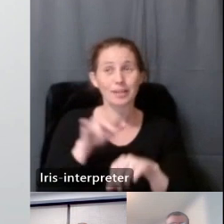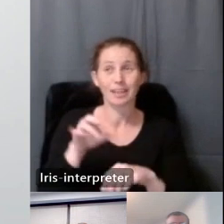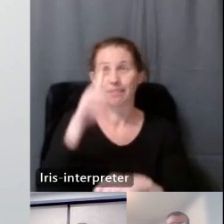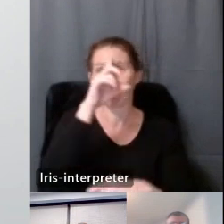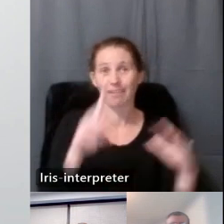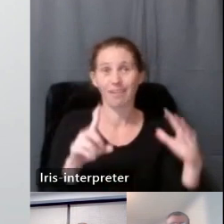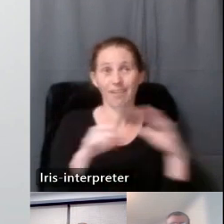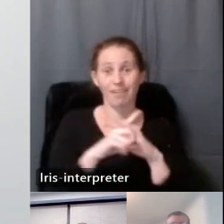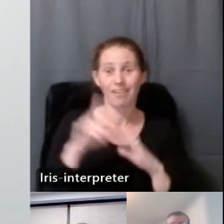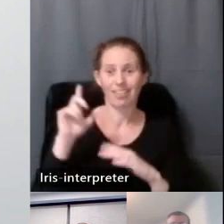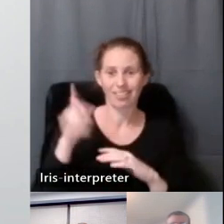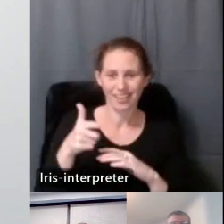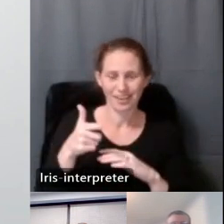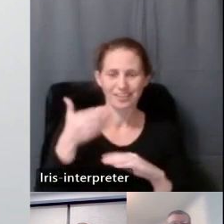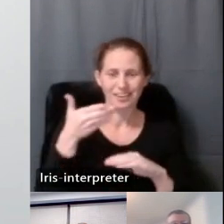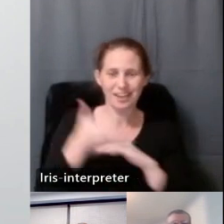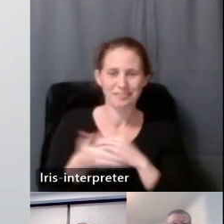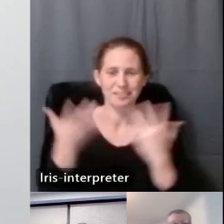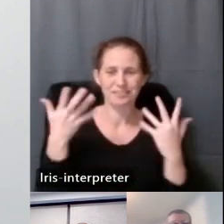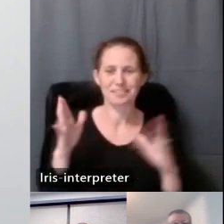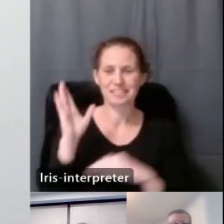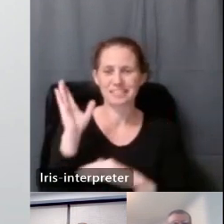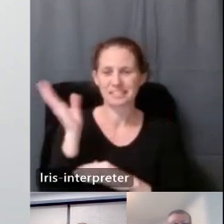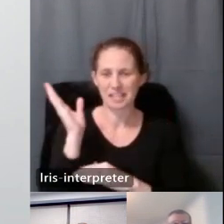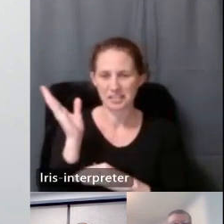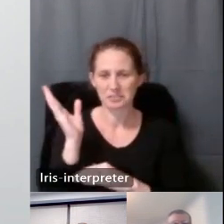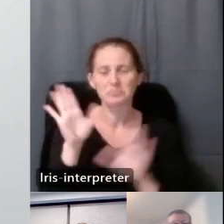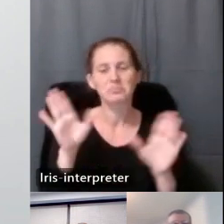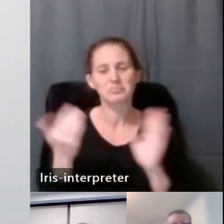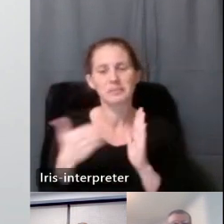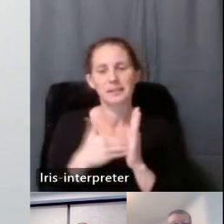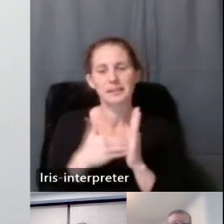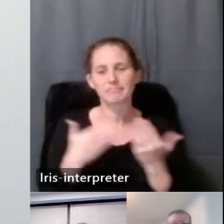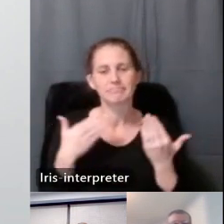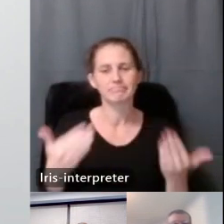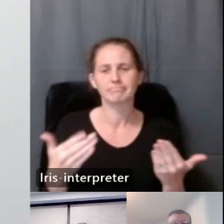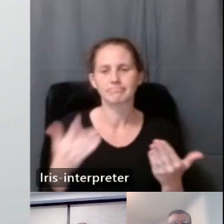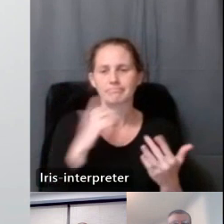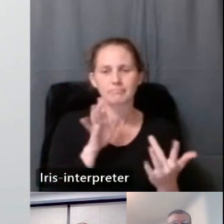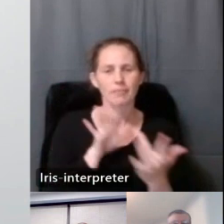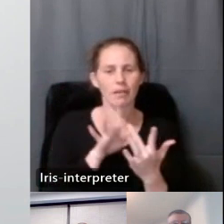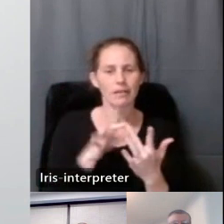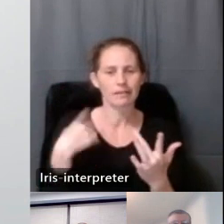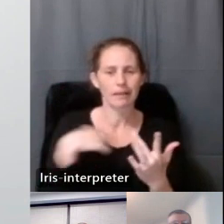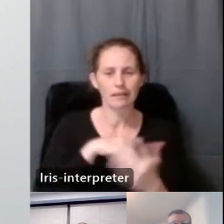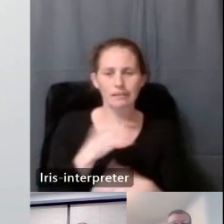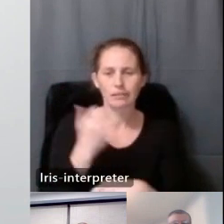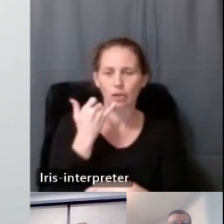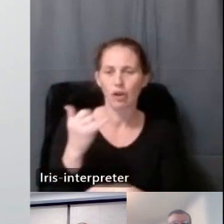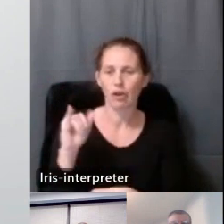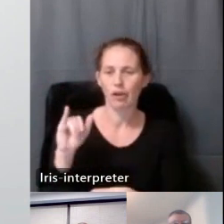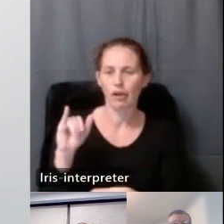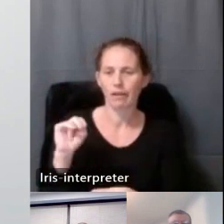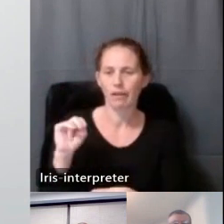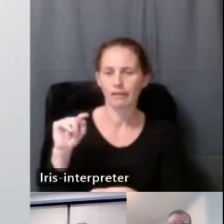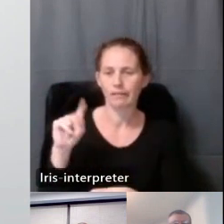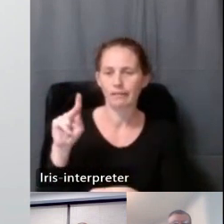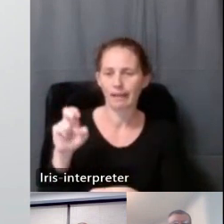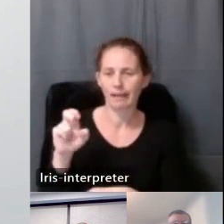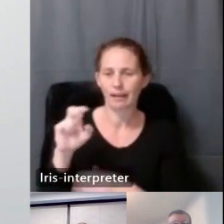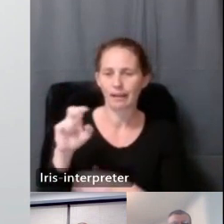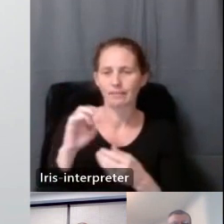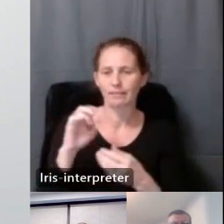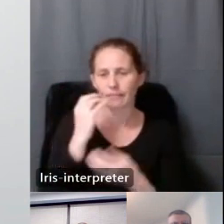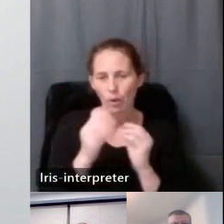any questions after we conclude the webinar today, again, feel free to reach out to us, call our intake number, or send us